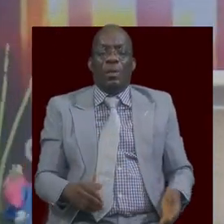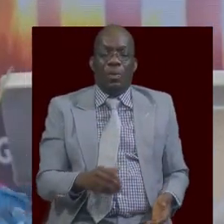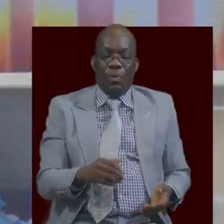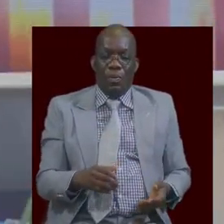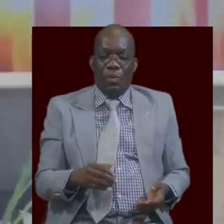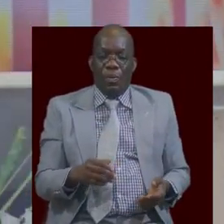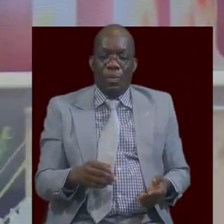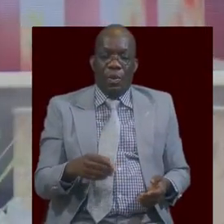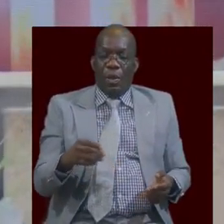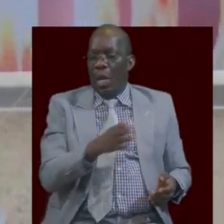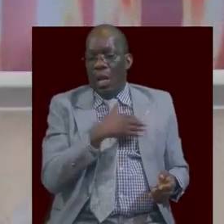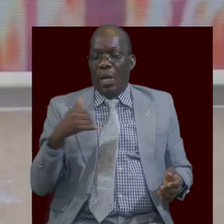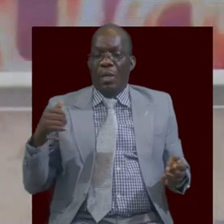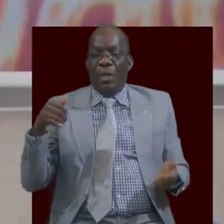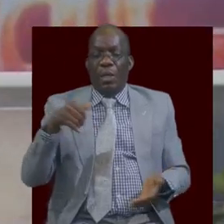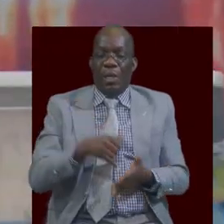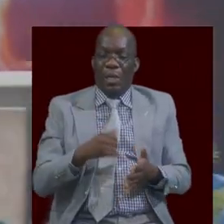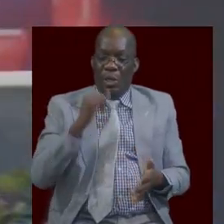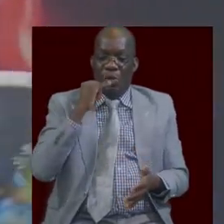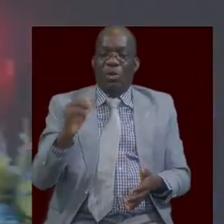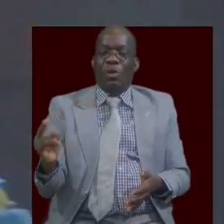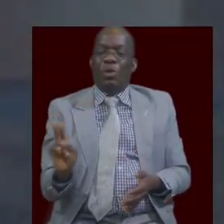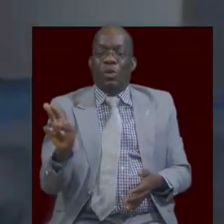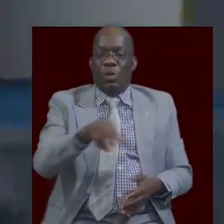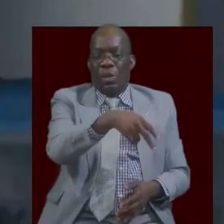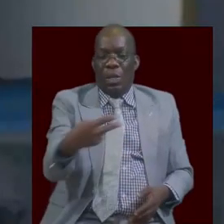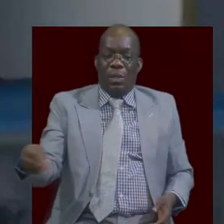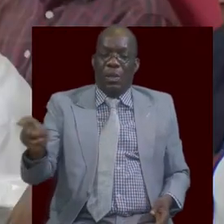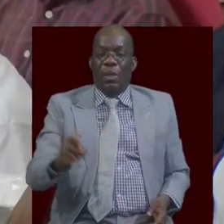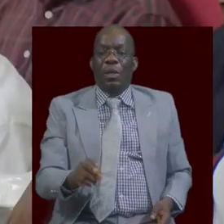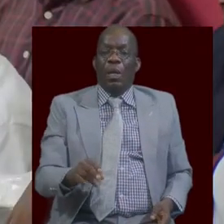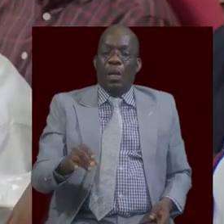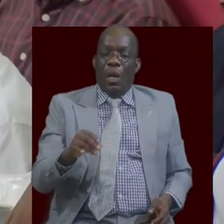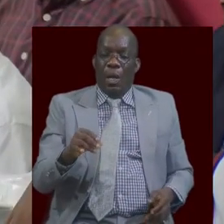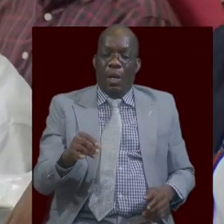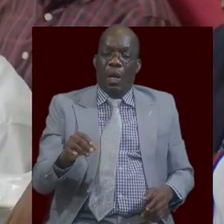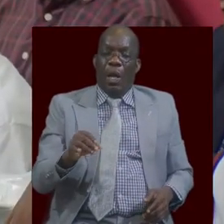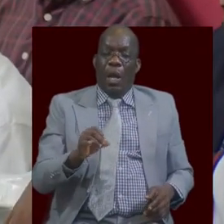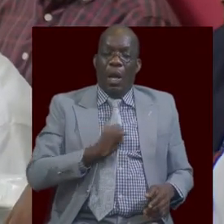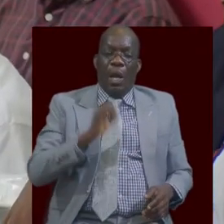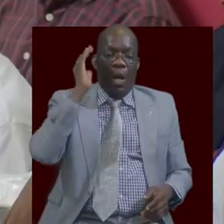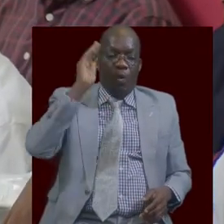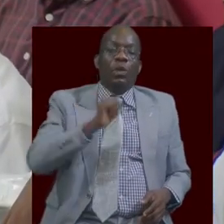and the day of usefulness. I will not expire.